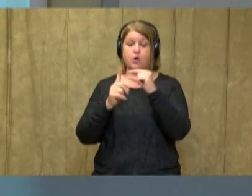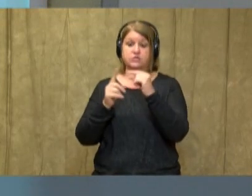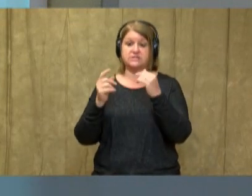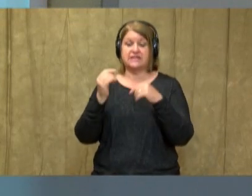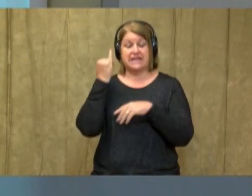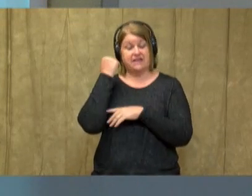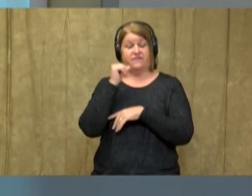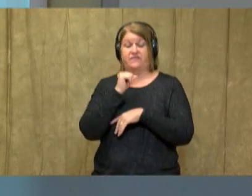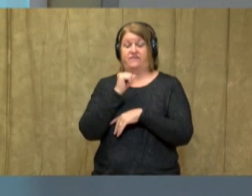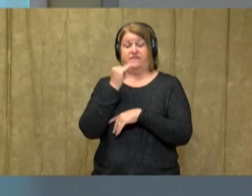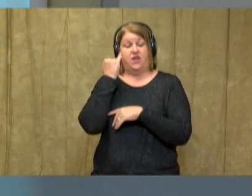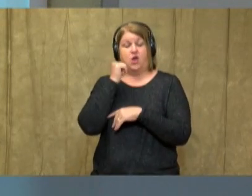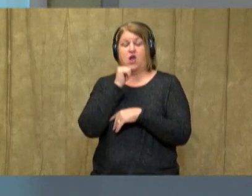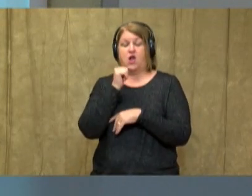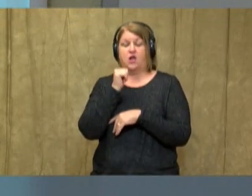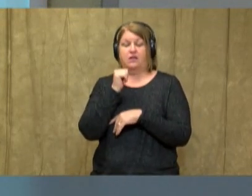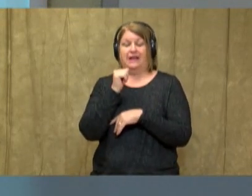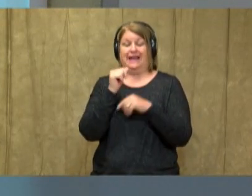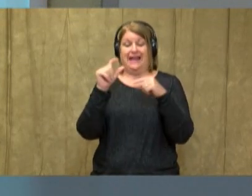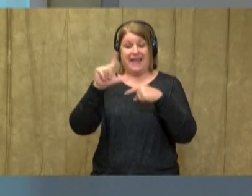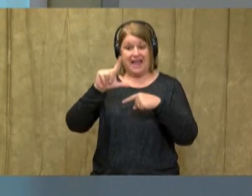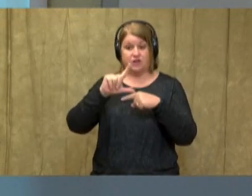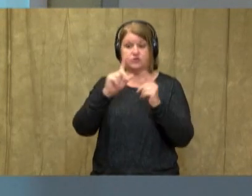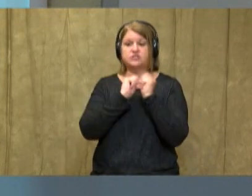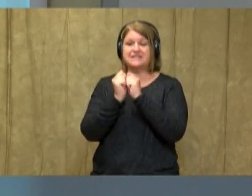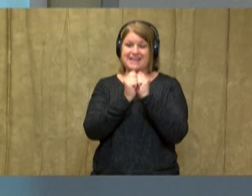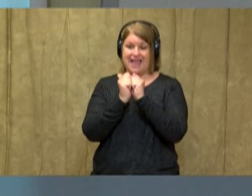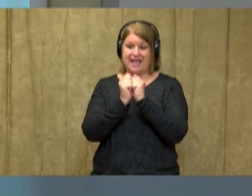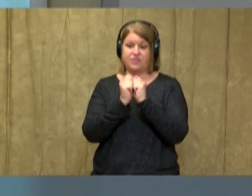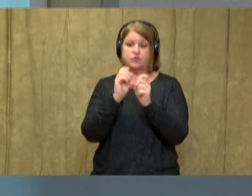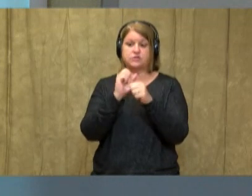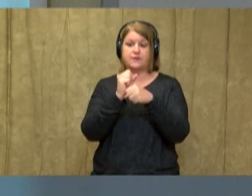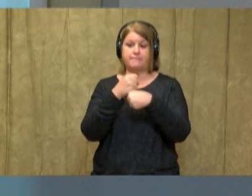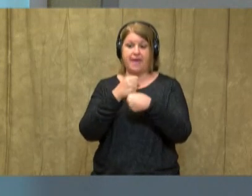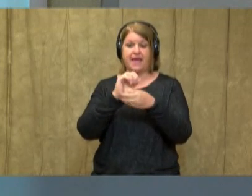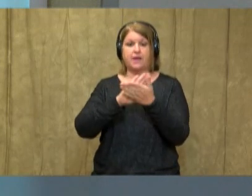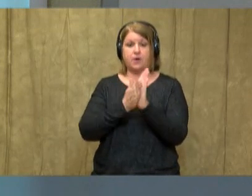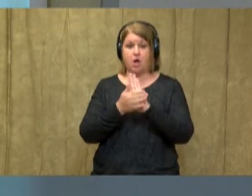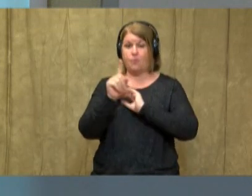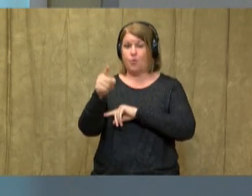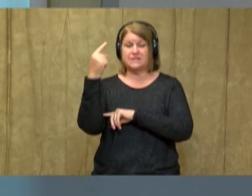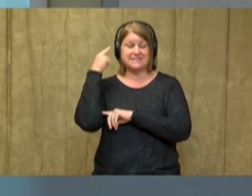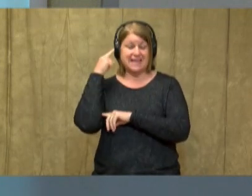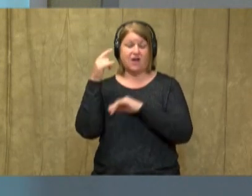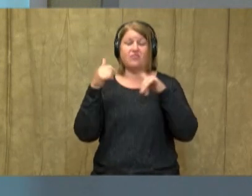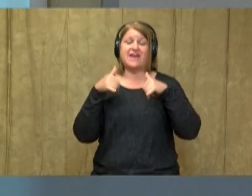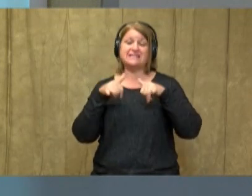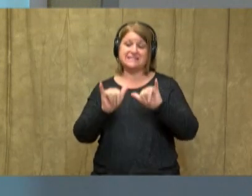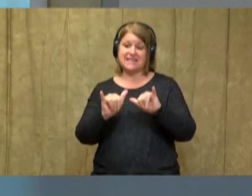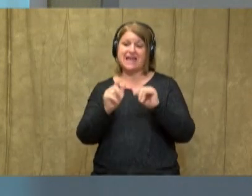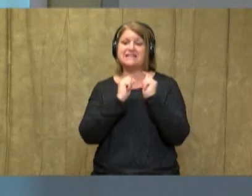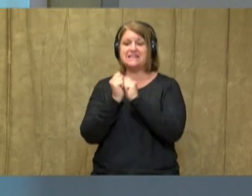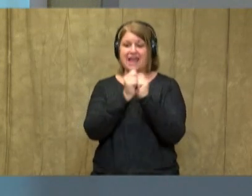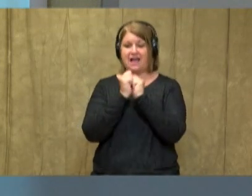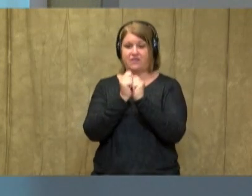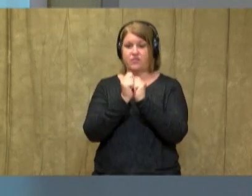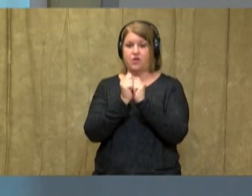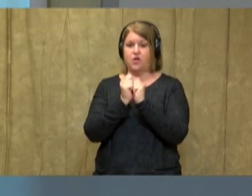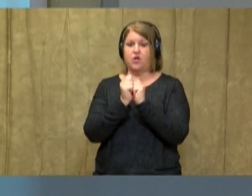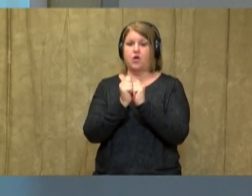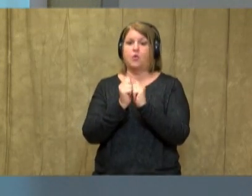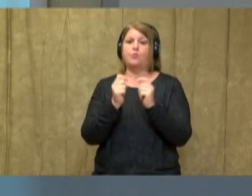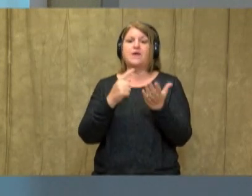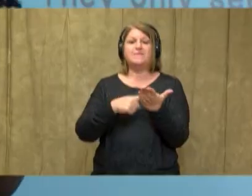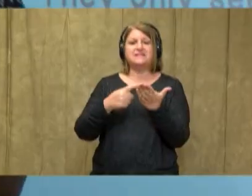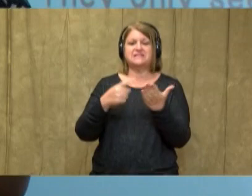that come together to make one sound, they stay together. All right, we've been talking about comparing